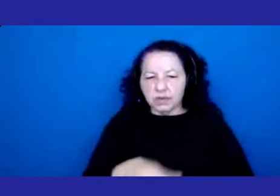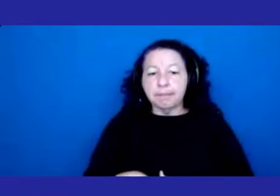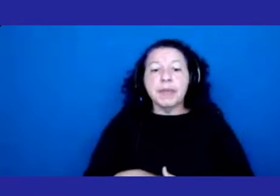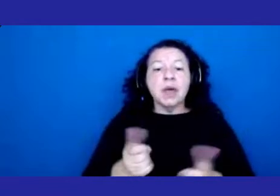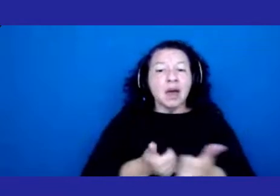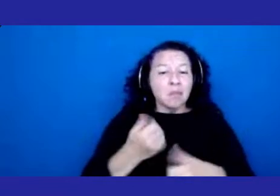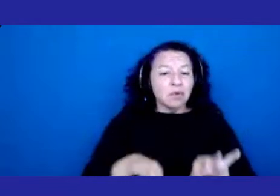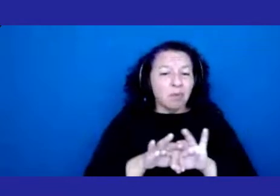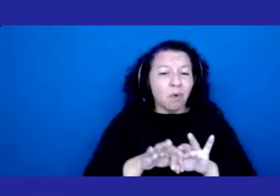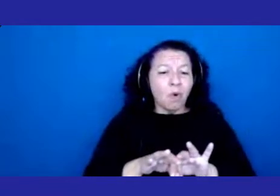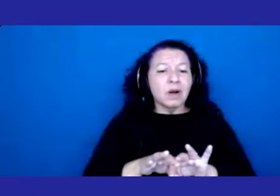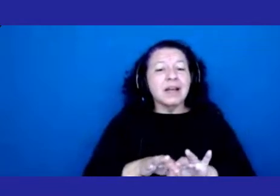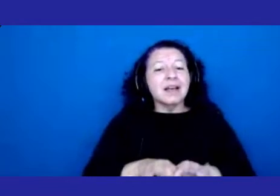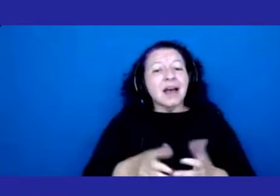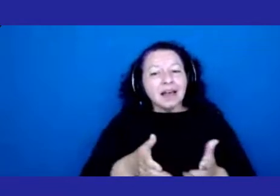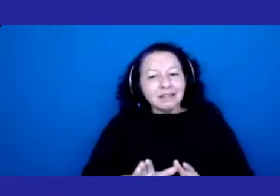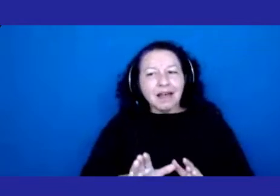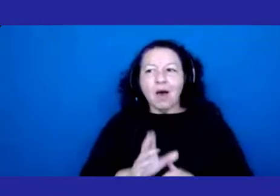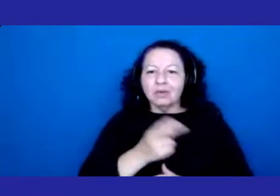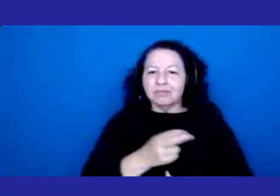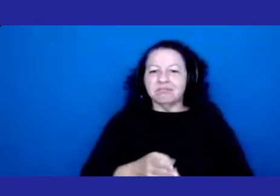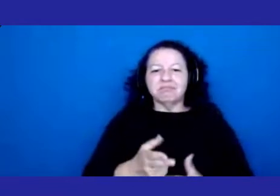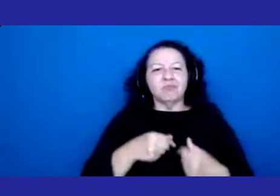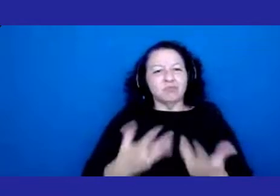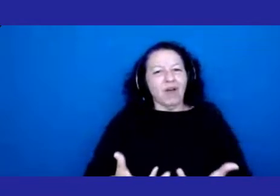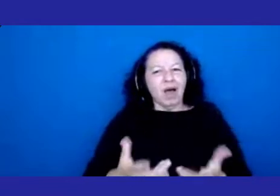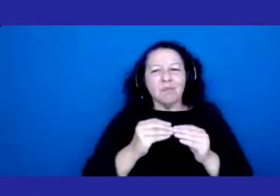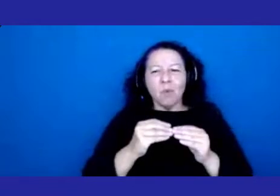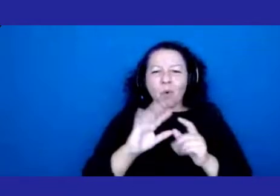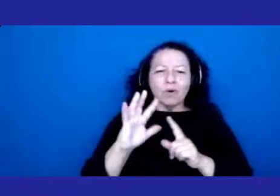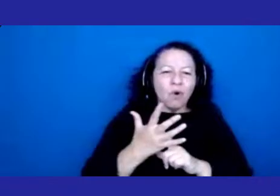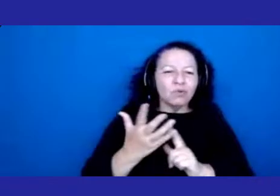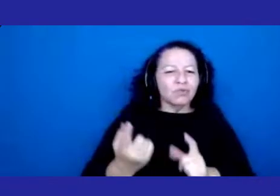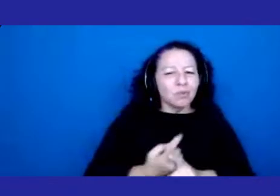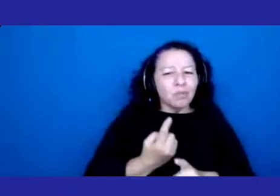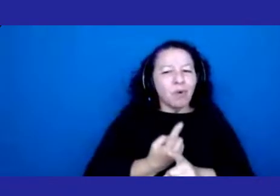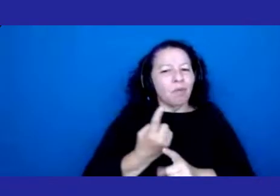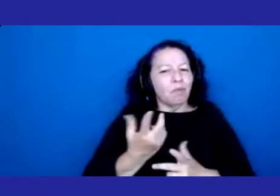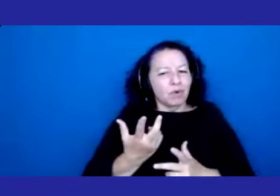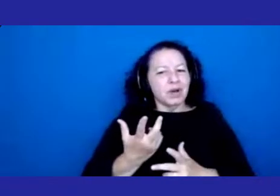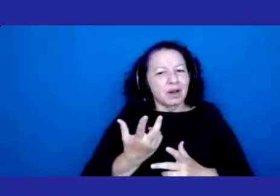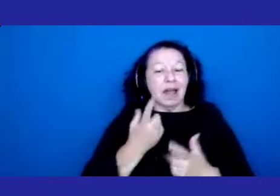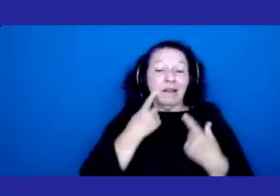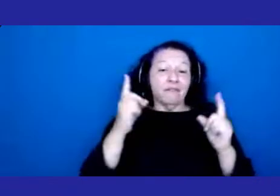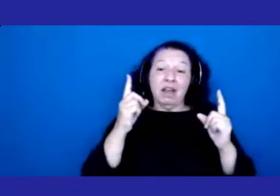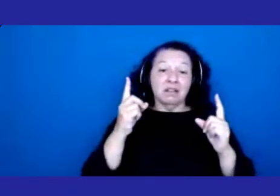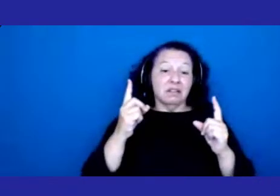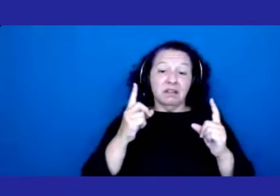to deliver more culturally sensitive and effective programming to the communities we serve.